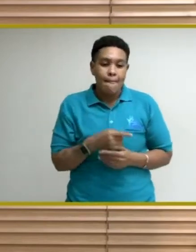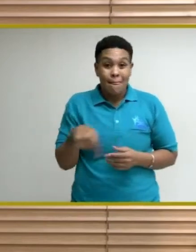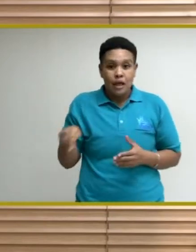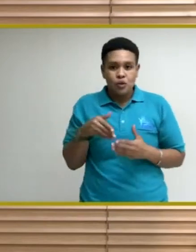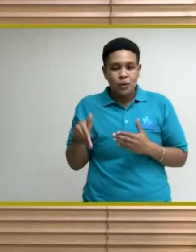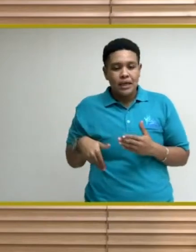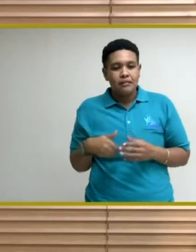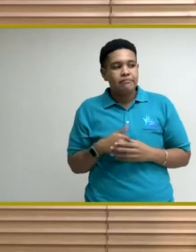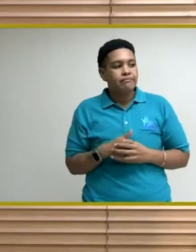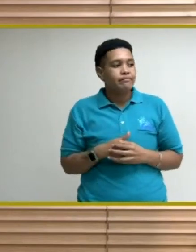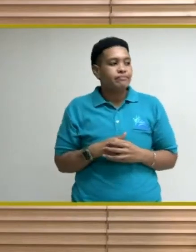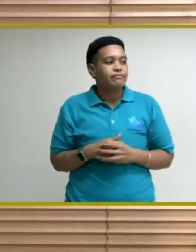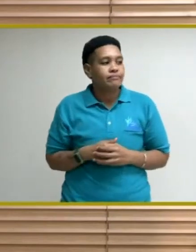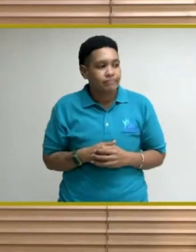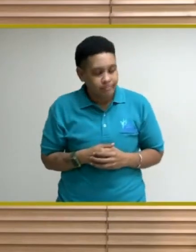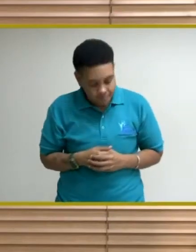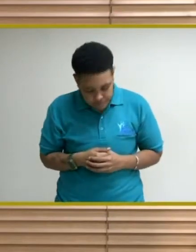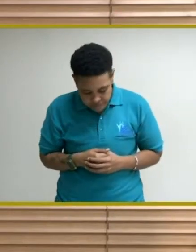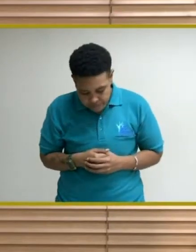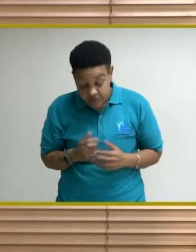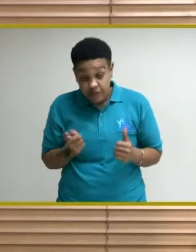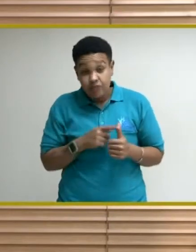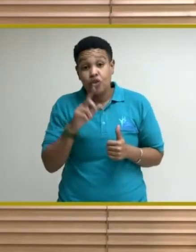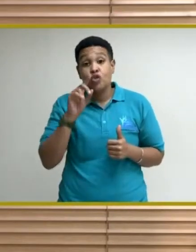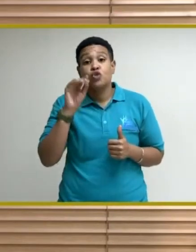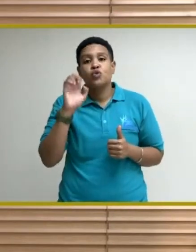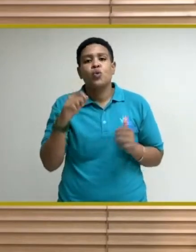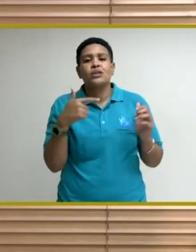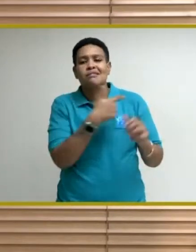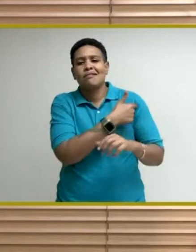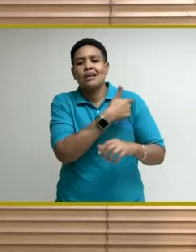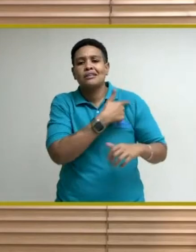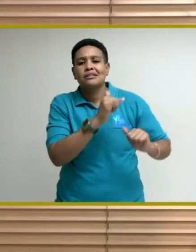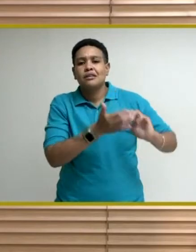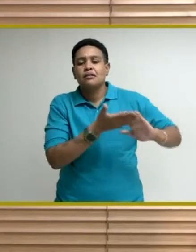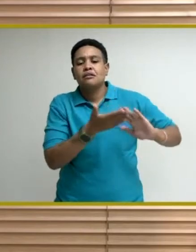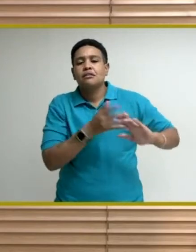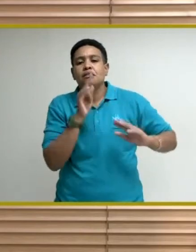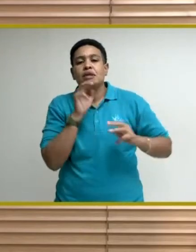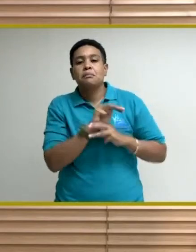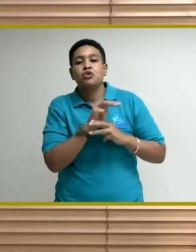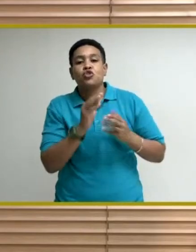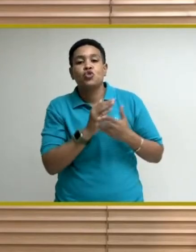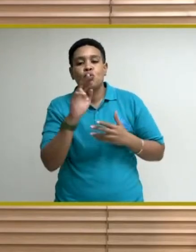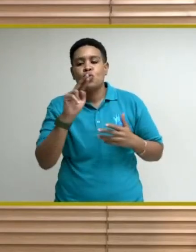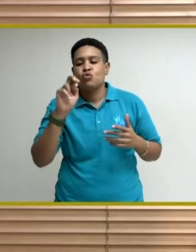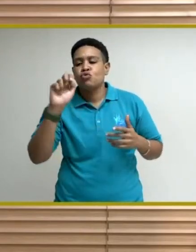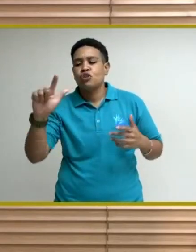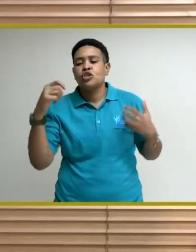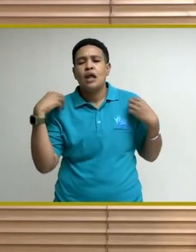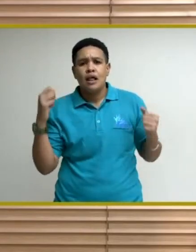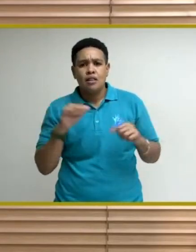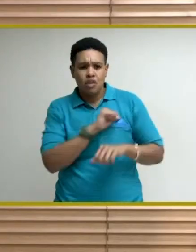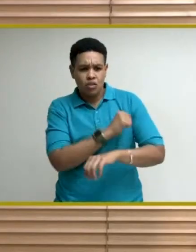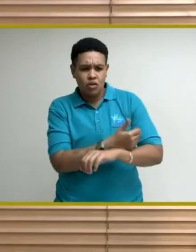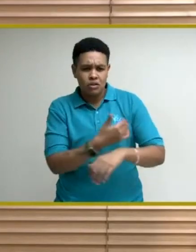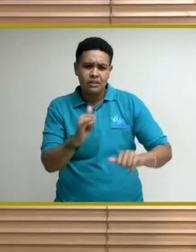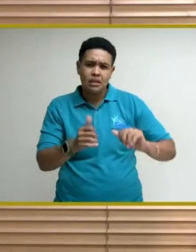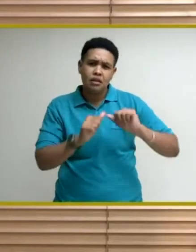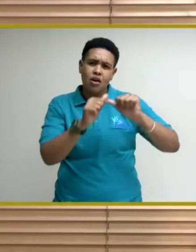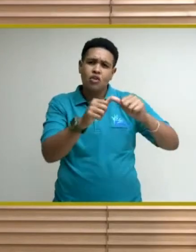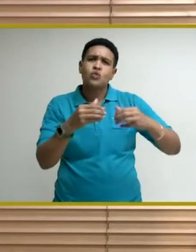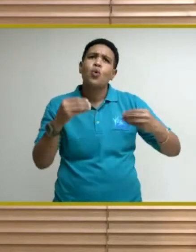weekend. First dose vaccination continues. The ministry, through the regional health authorities, continues to offer first